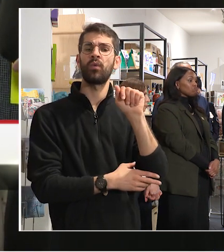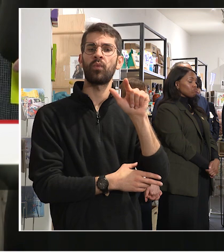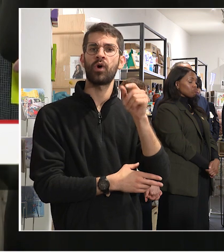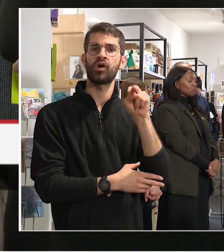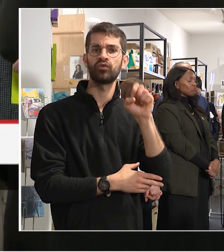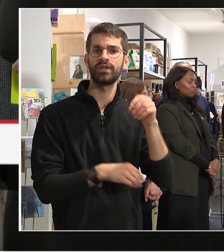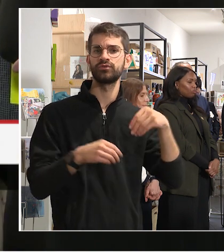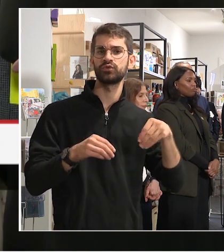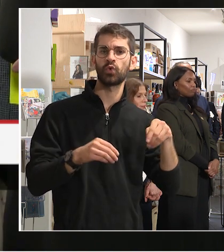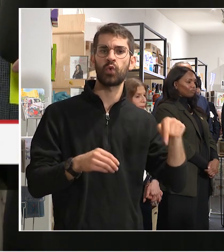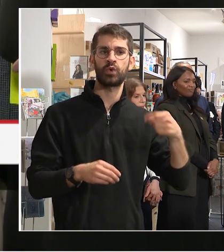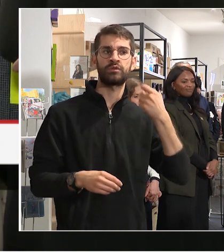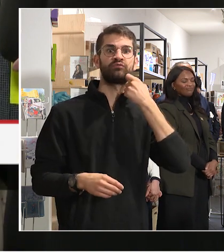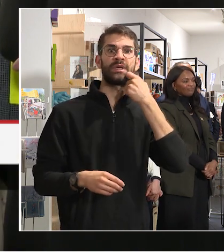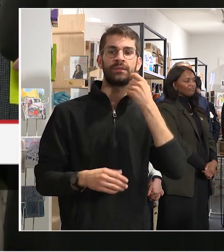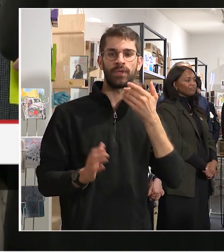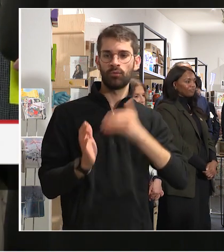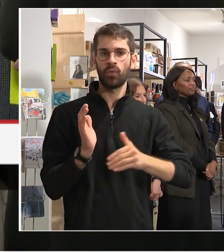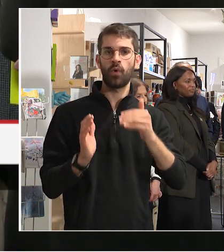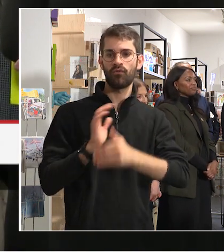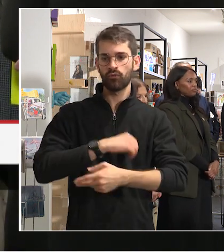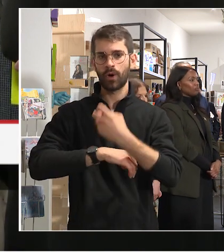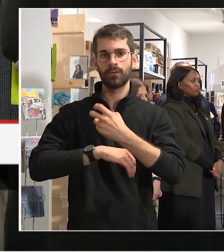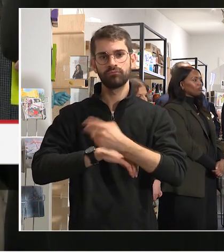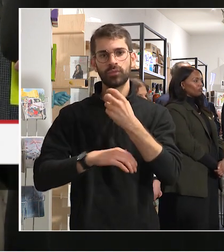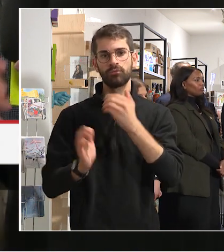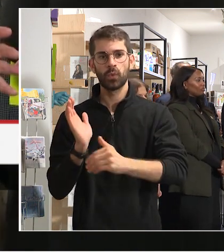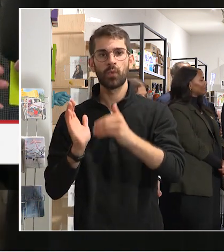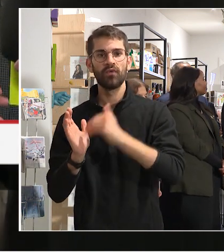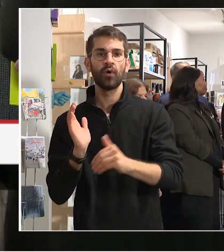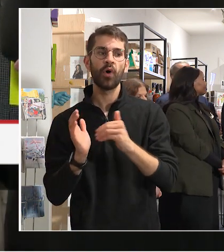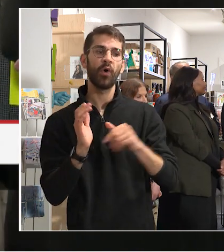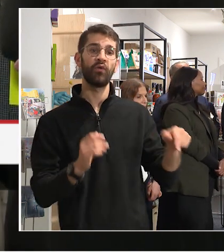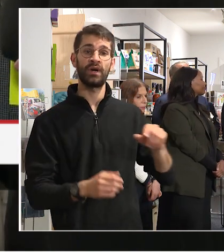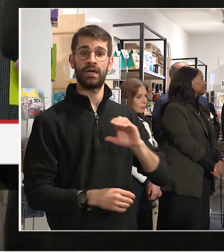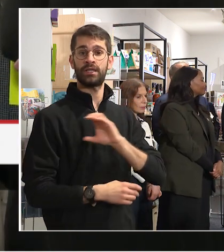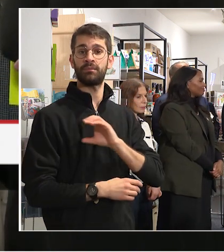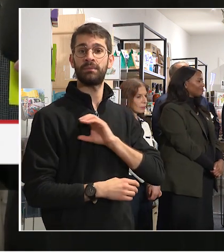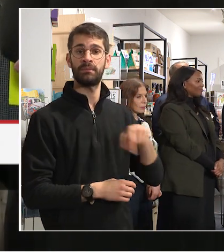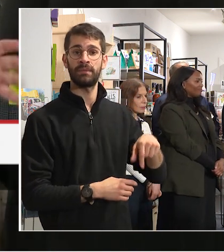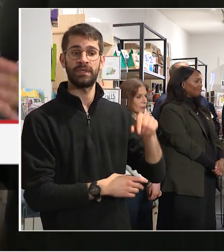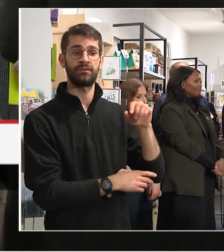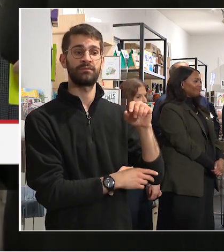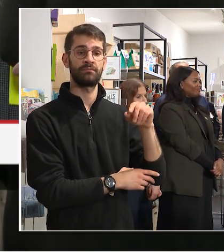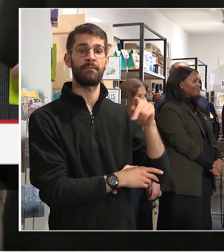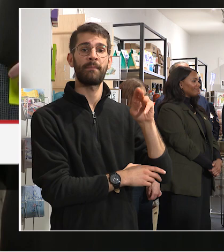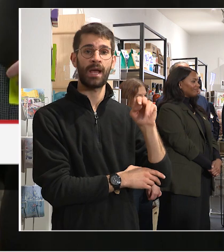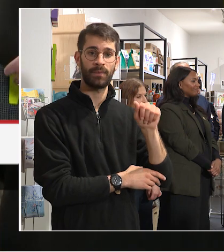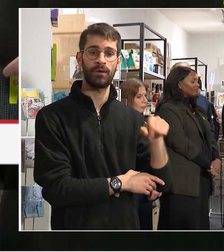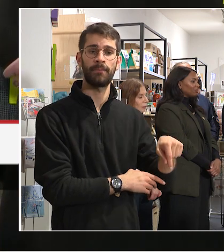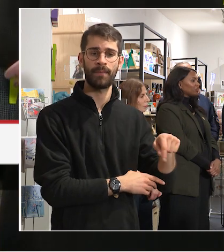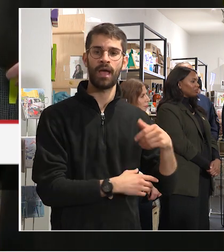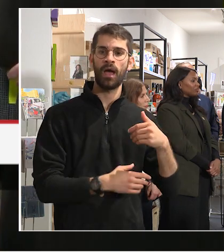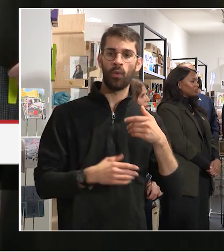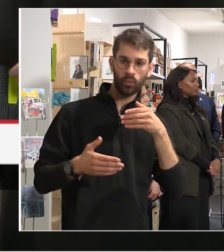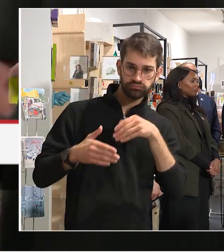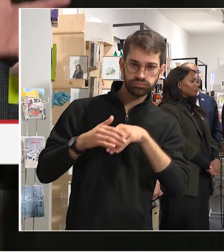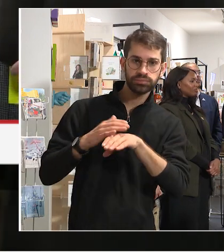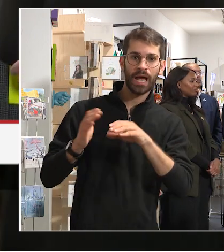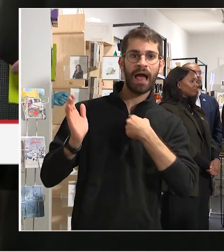that was repeatedly robbed, and she was able to have a investigation and